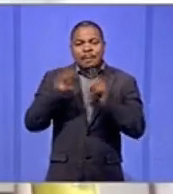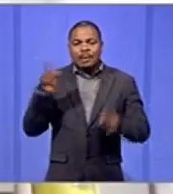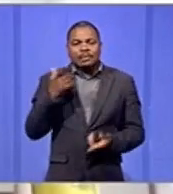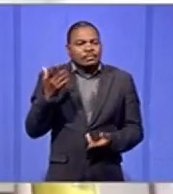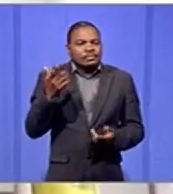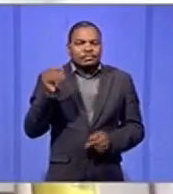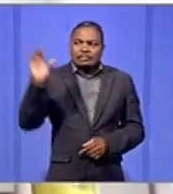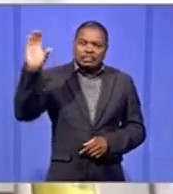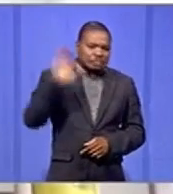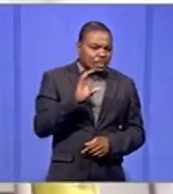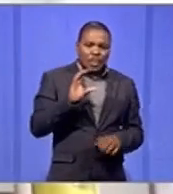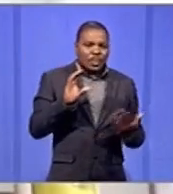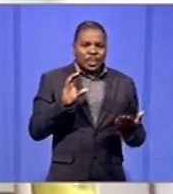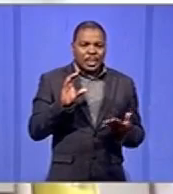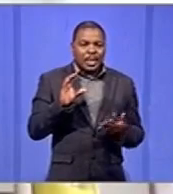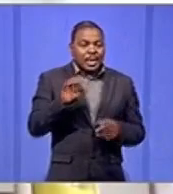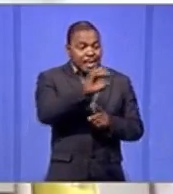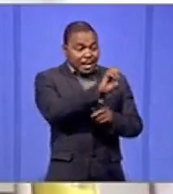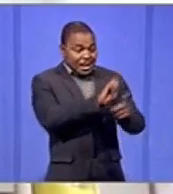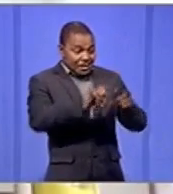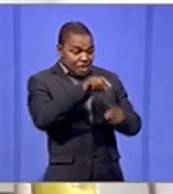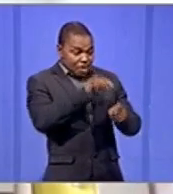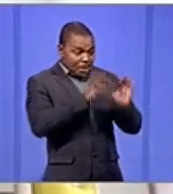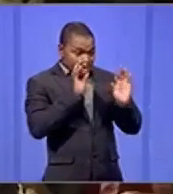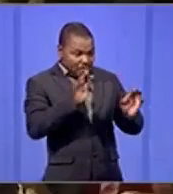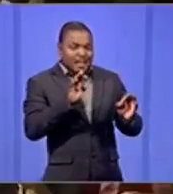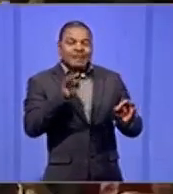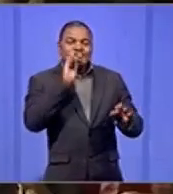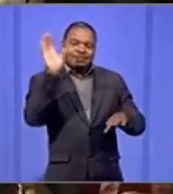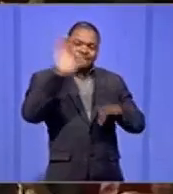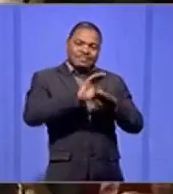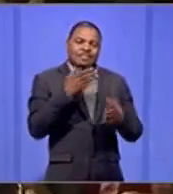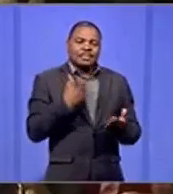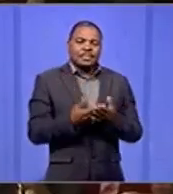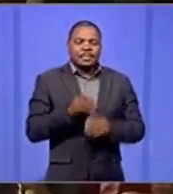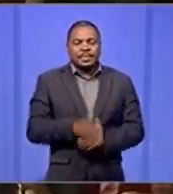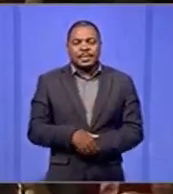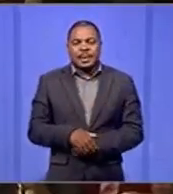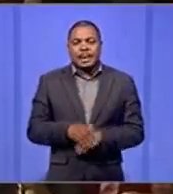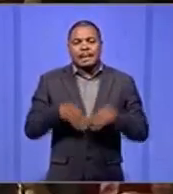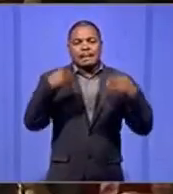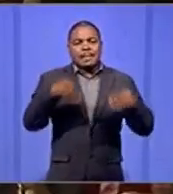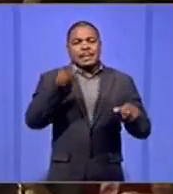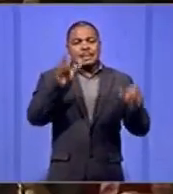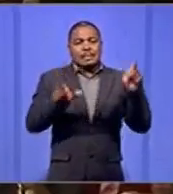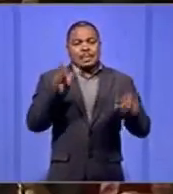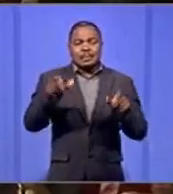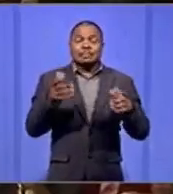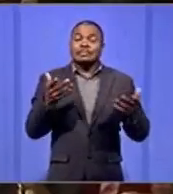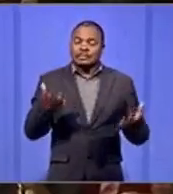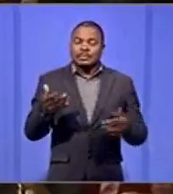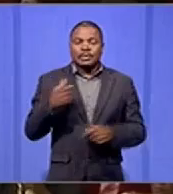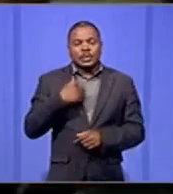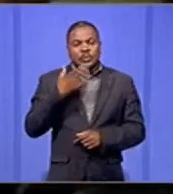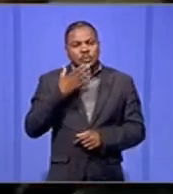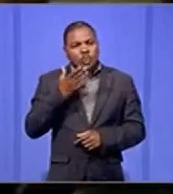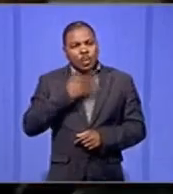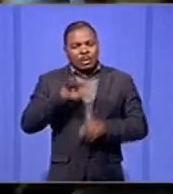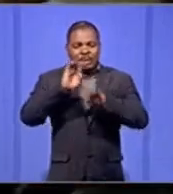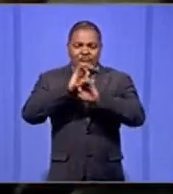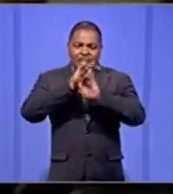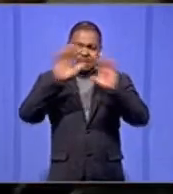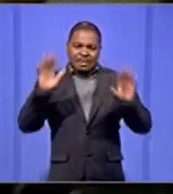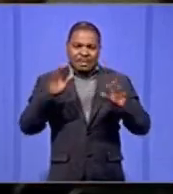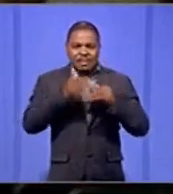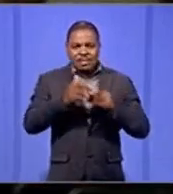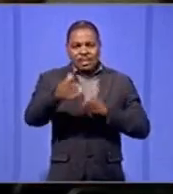in investment. The environment will bring in investment. Lao le jwalo, bahwebi ba se ba lebelletse ho hlakisetswa ka morero ona